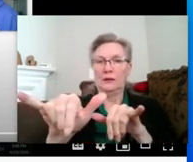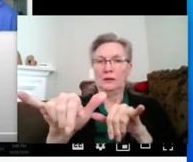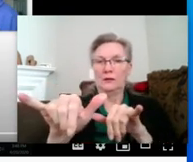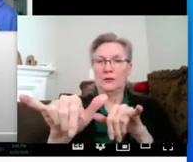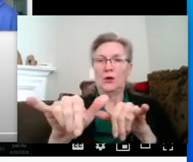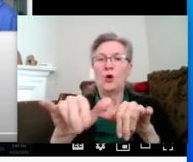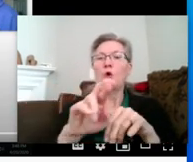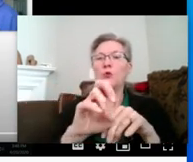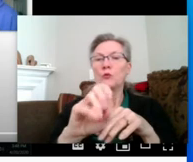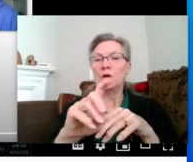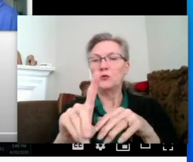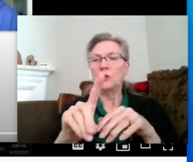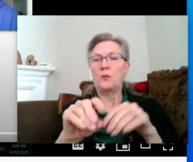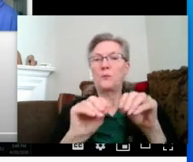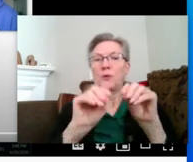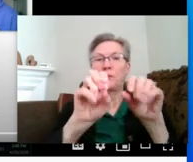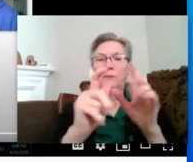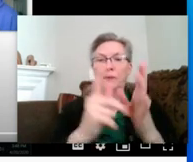Redo will put it back on there.